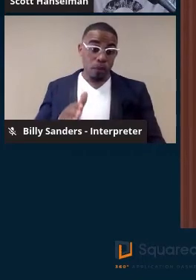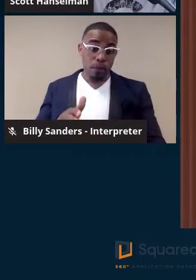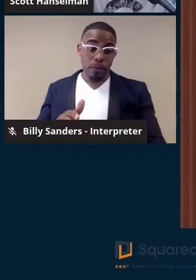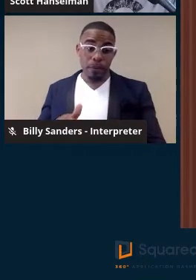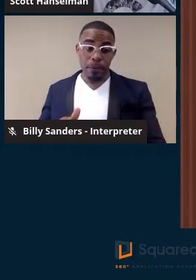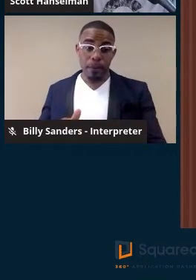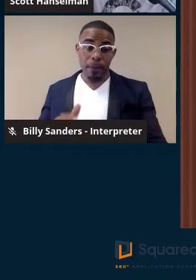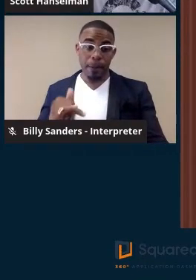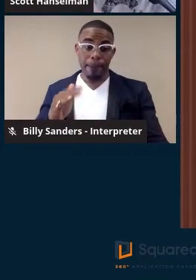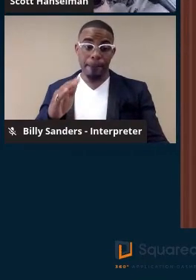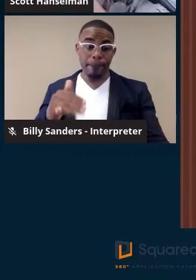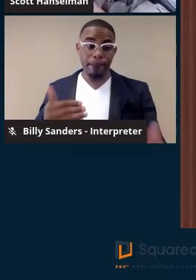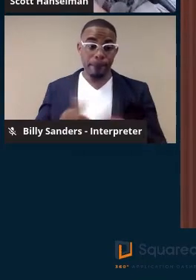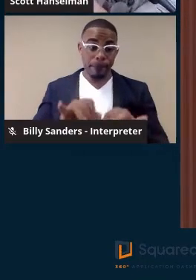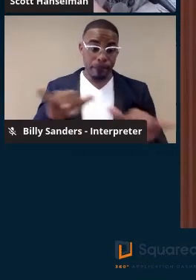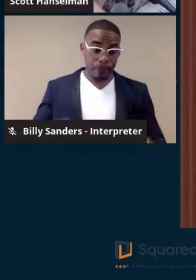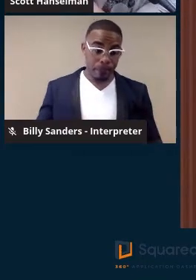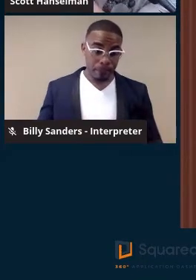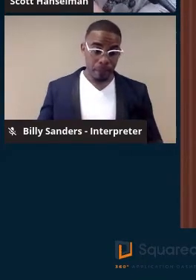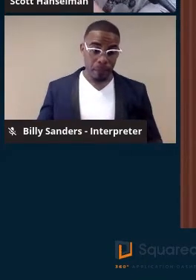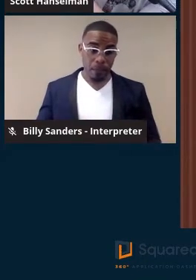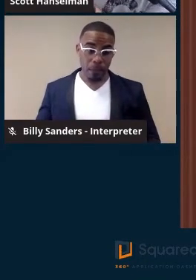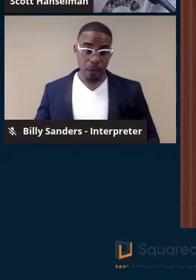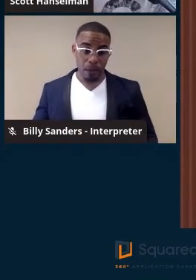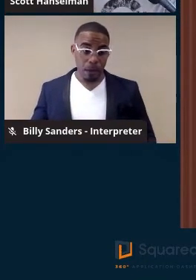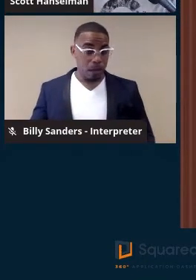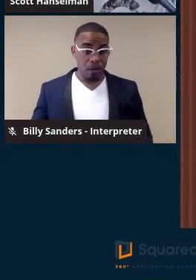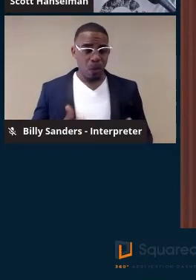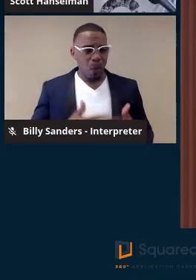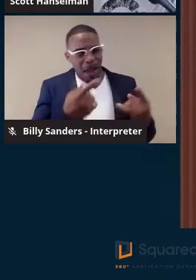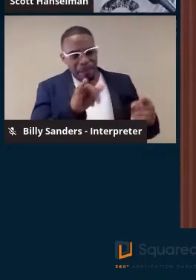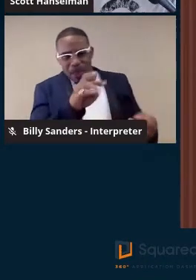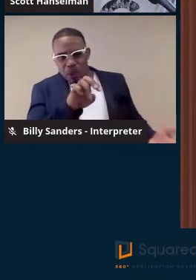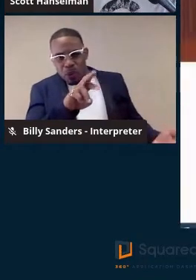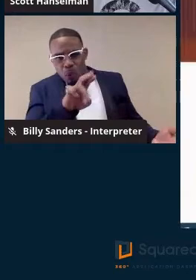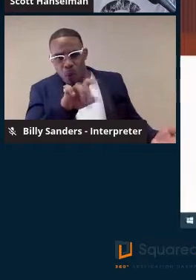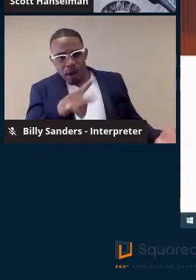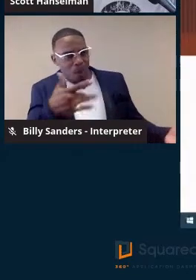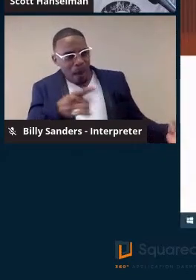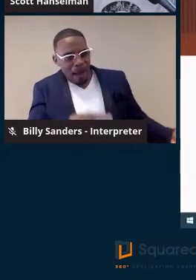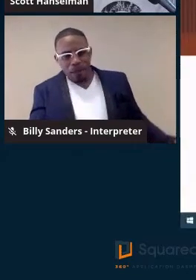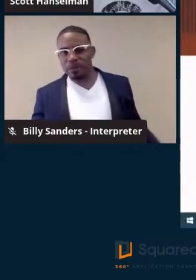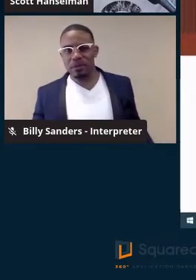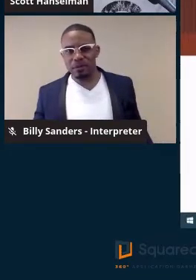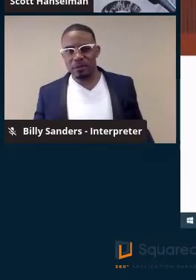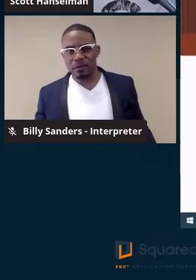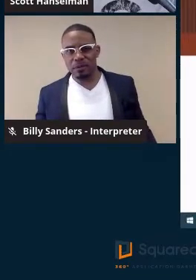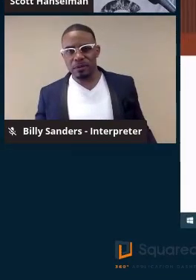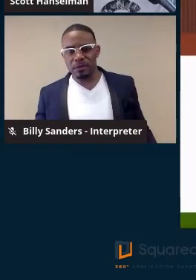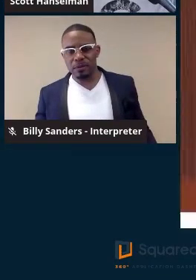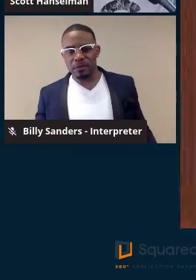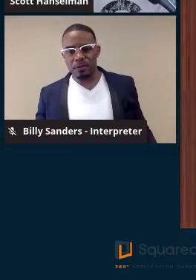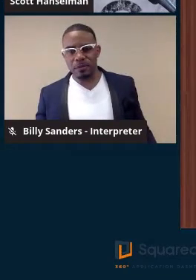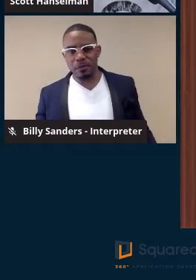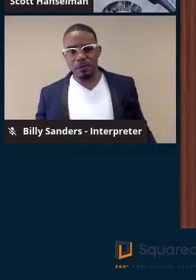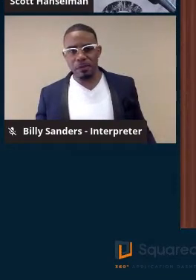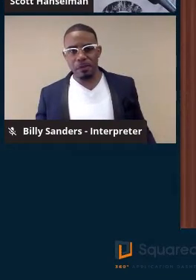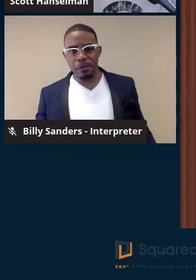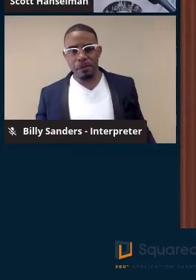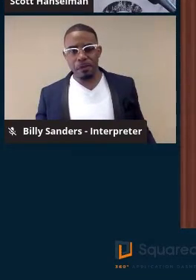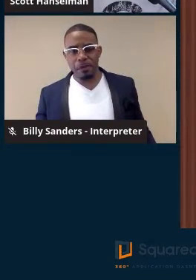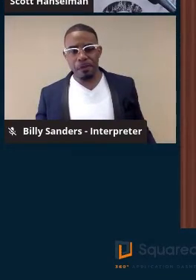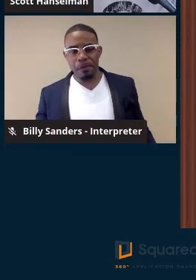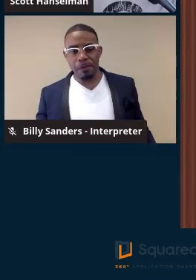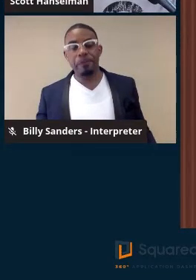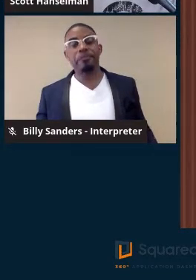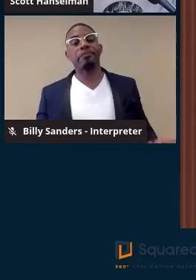new system, what's going to happen to that URL? Well, right now I have this running